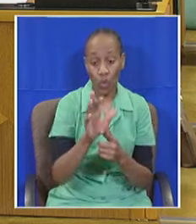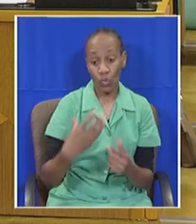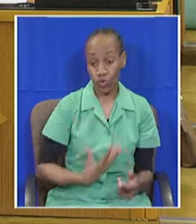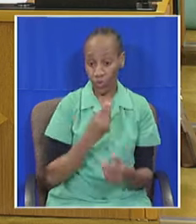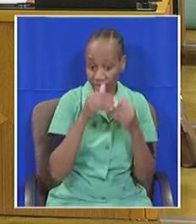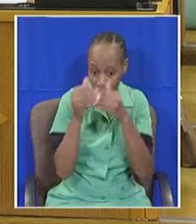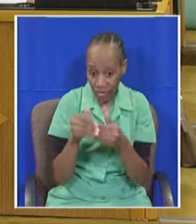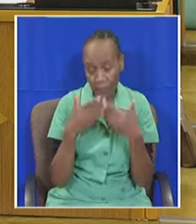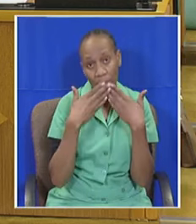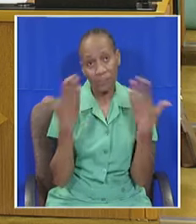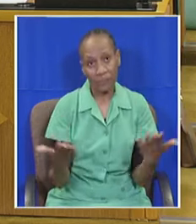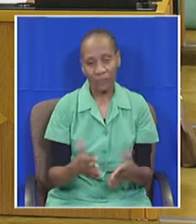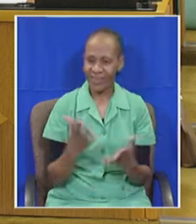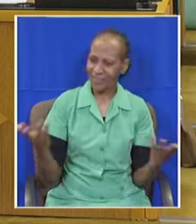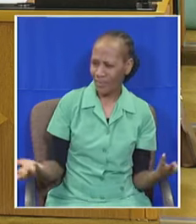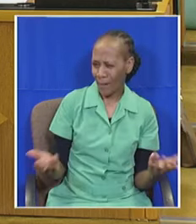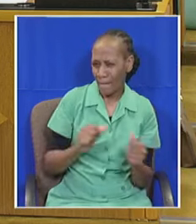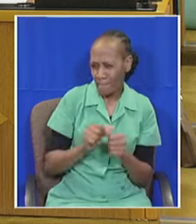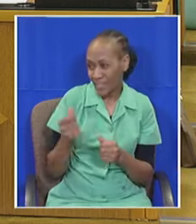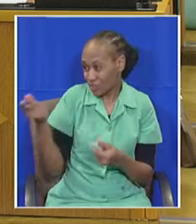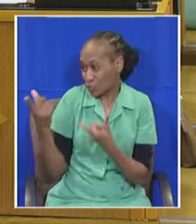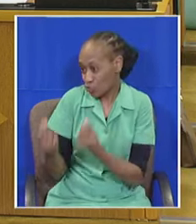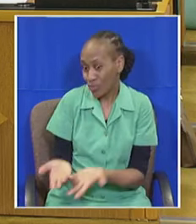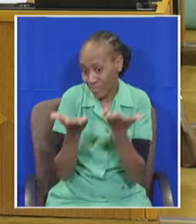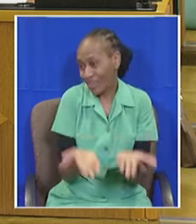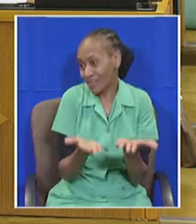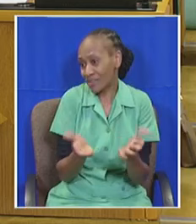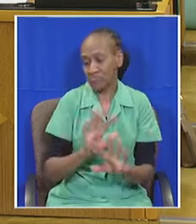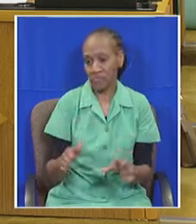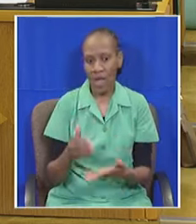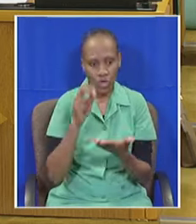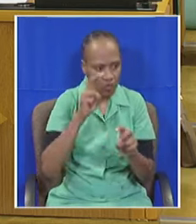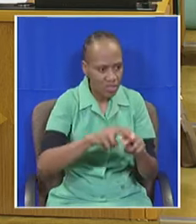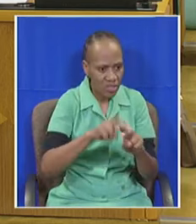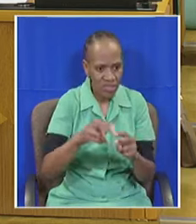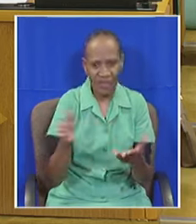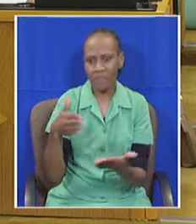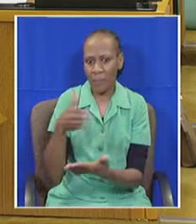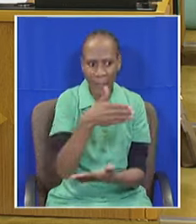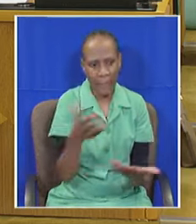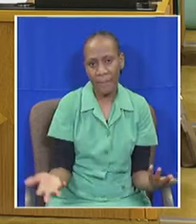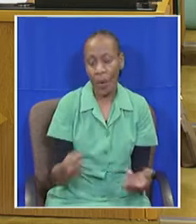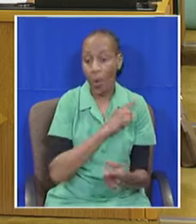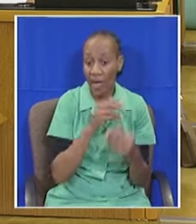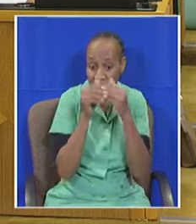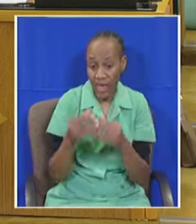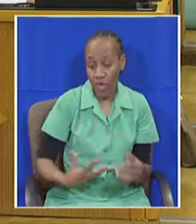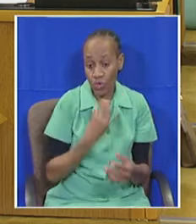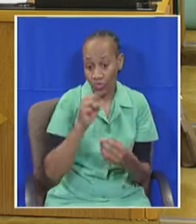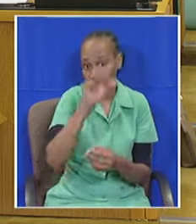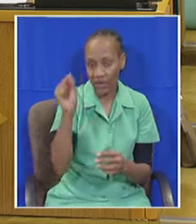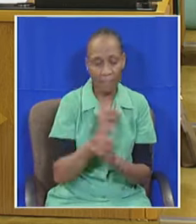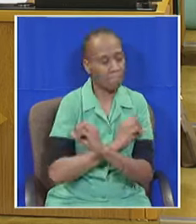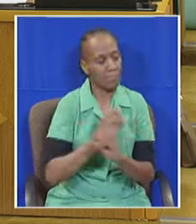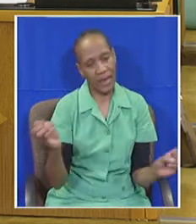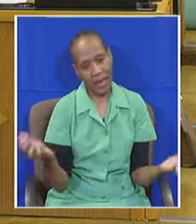Africa. Surely this is not the best that you could do. Your benches are empty because you do not care about the youth of this country.